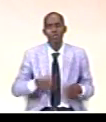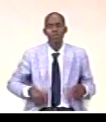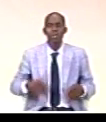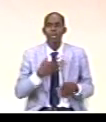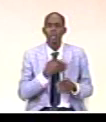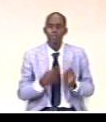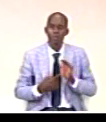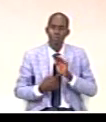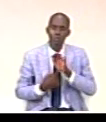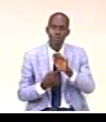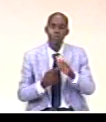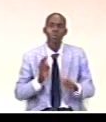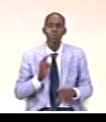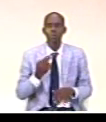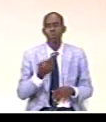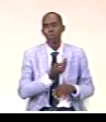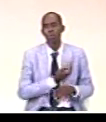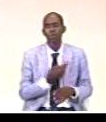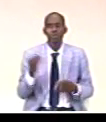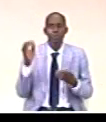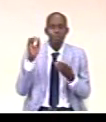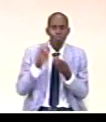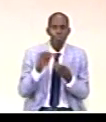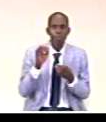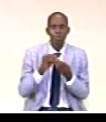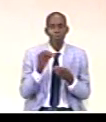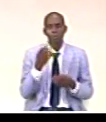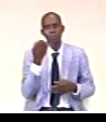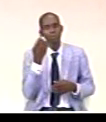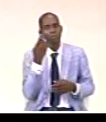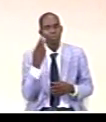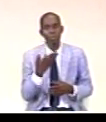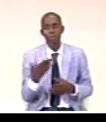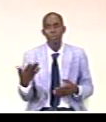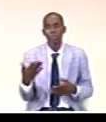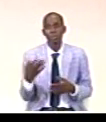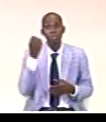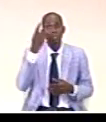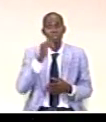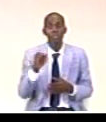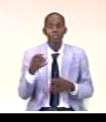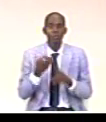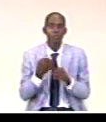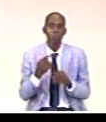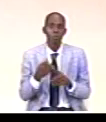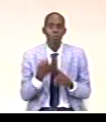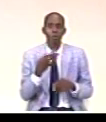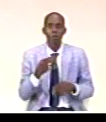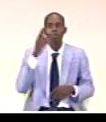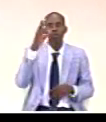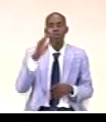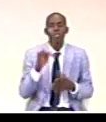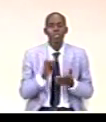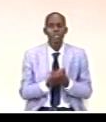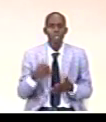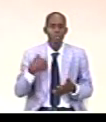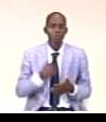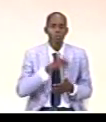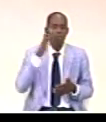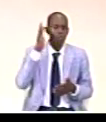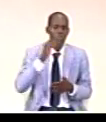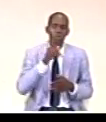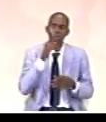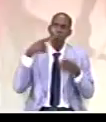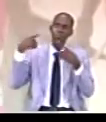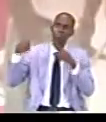of the gospel, the new approach to the spread of the gospel. We will not quarrel, we will not fight, we will not query. We will say, Lord, if this